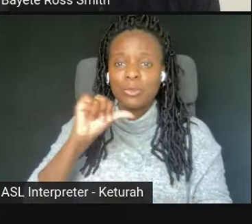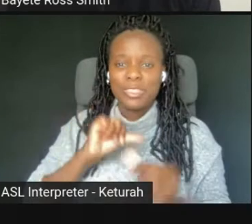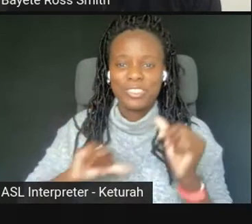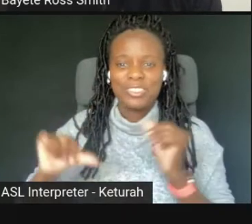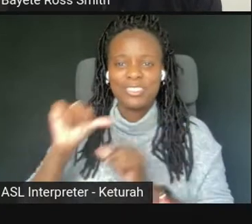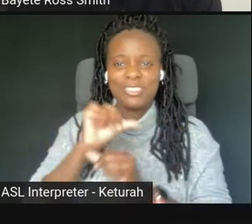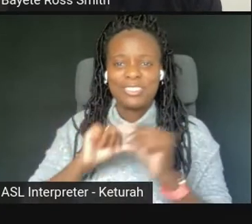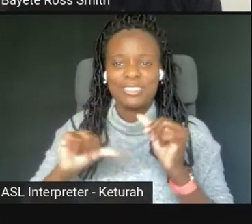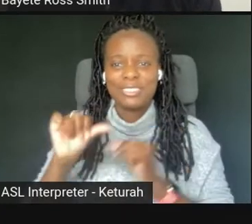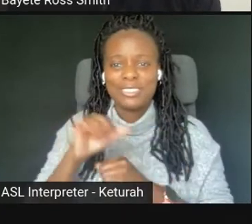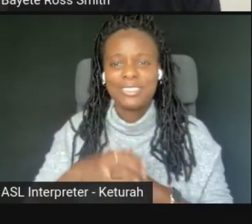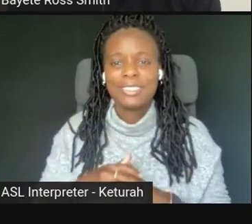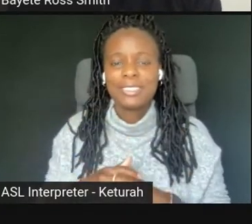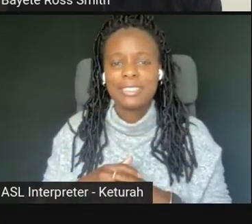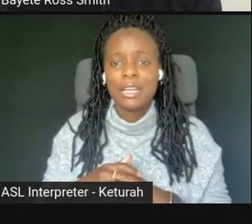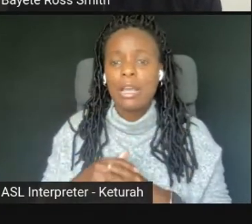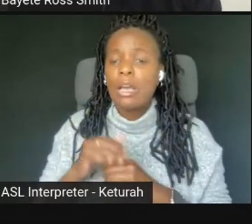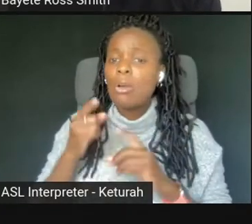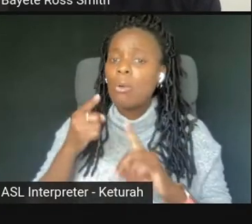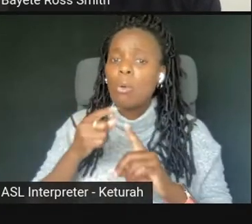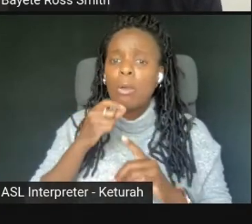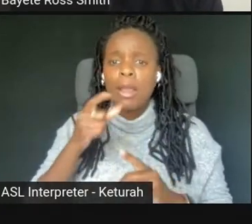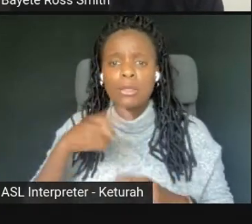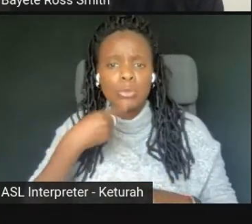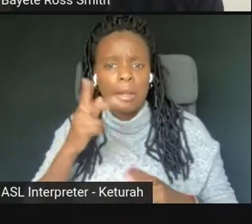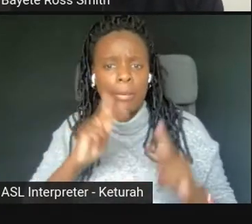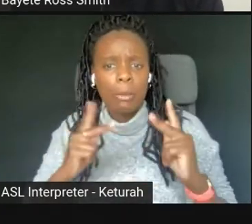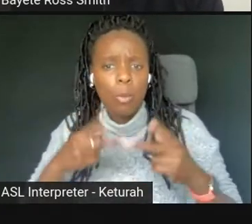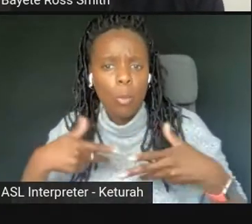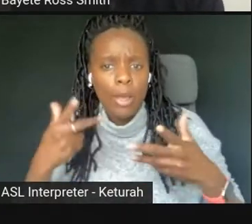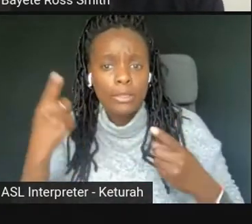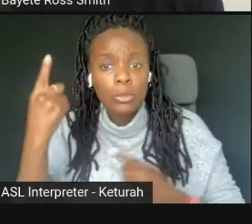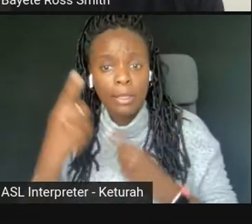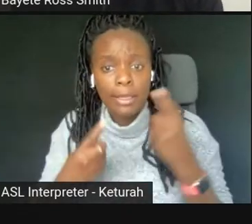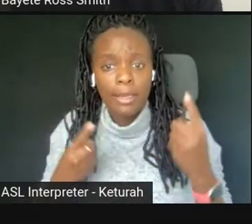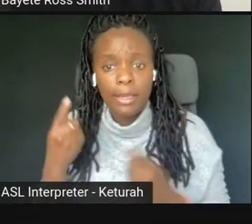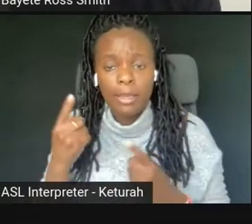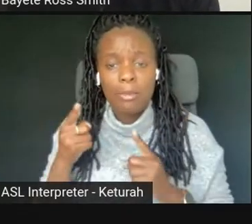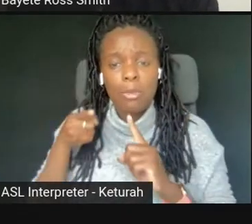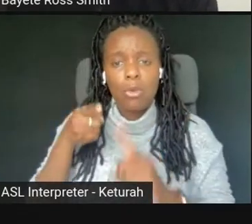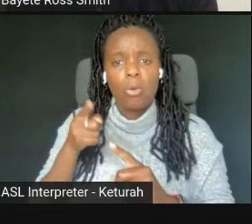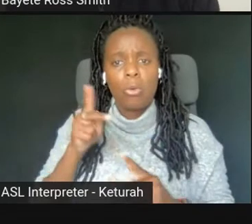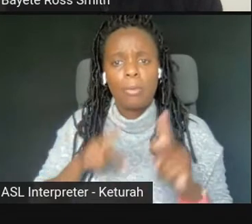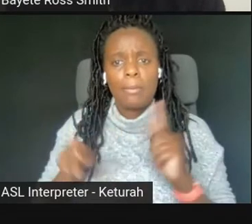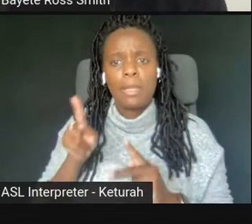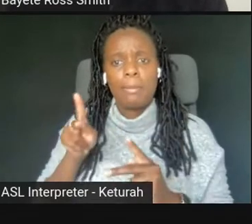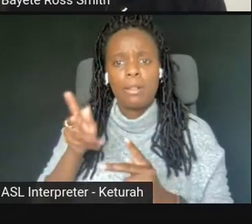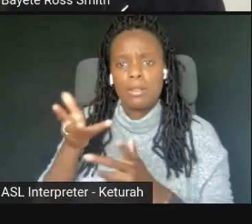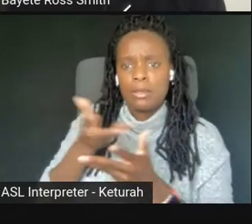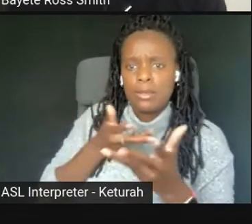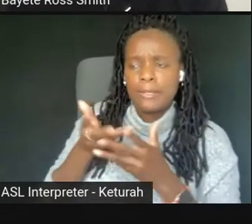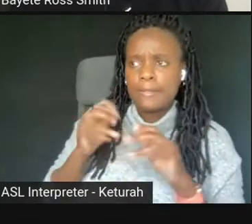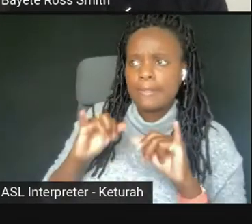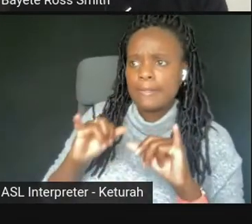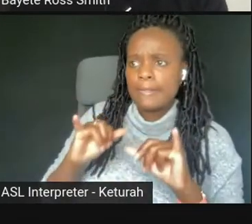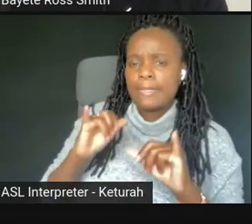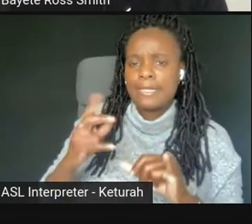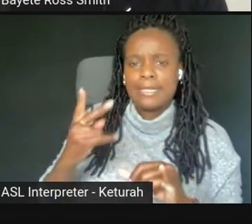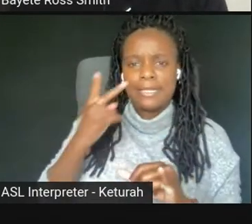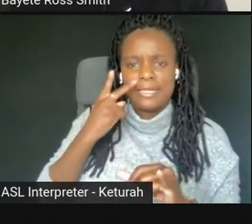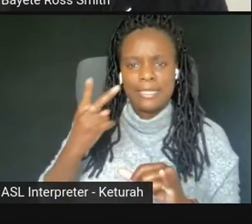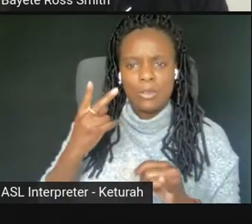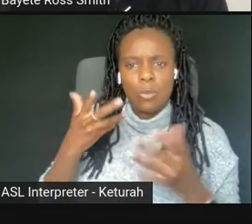think. Instead, it creates experiences that forces people to question their pre-existing beliefs. You're